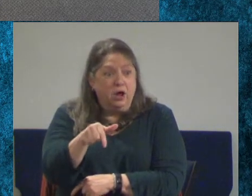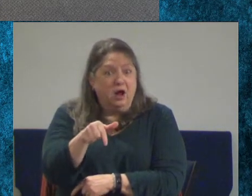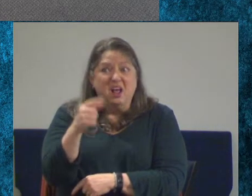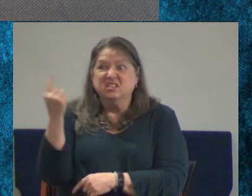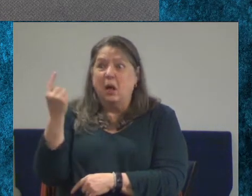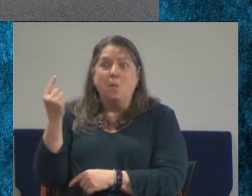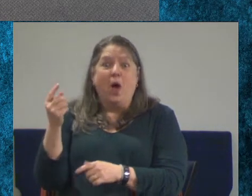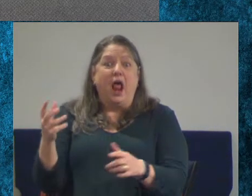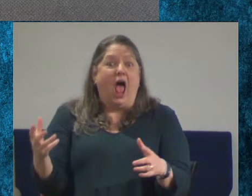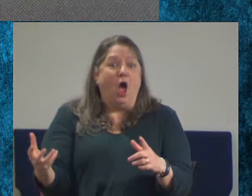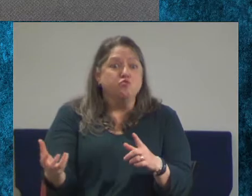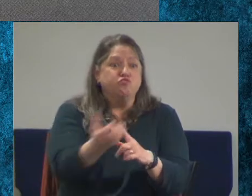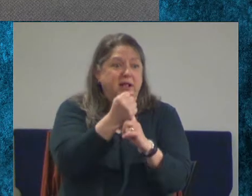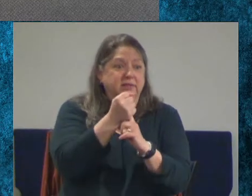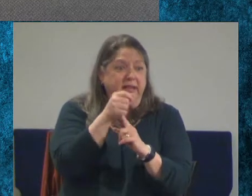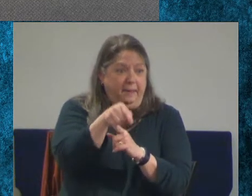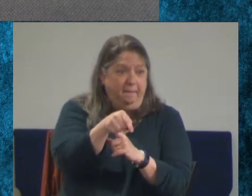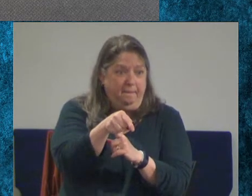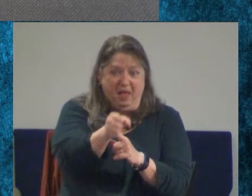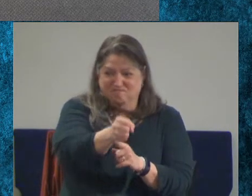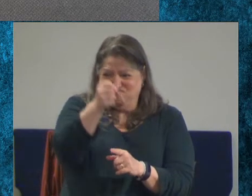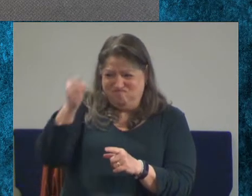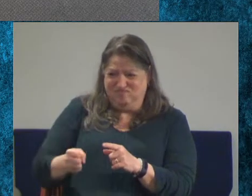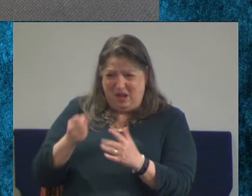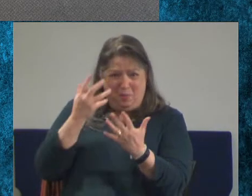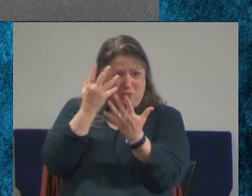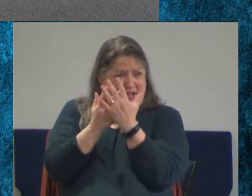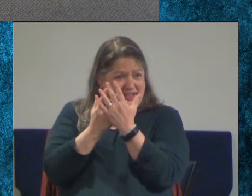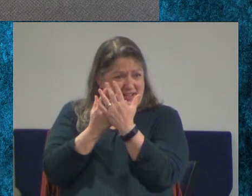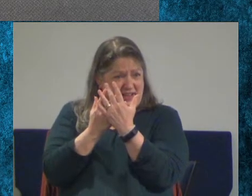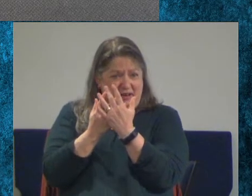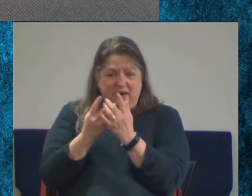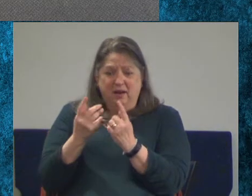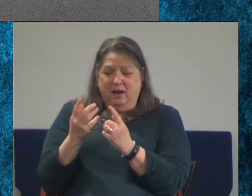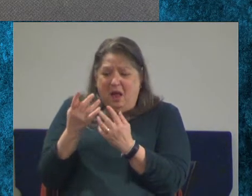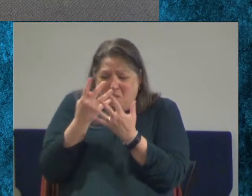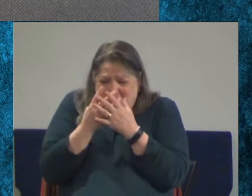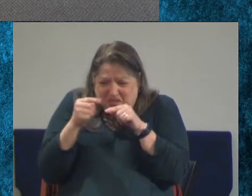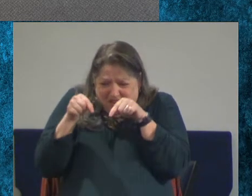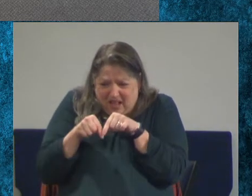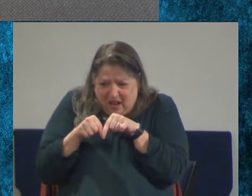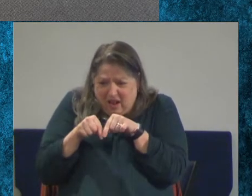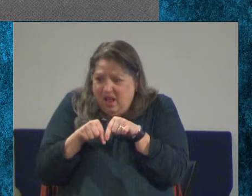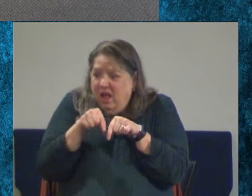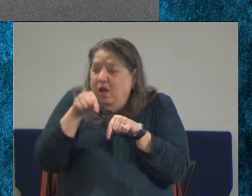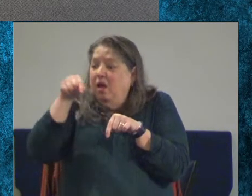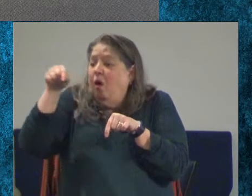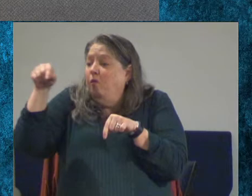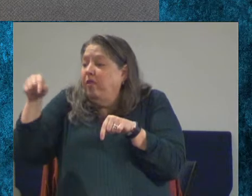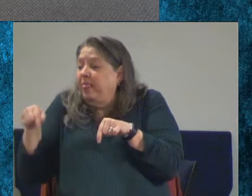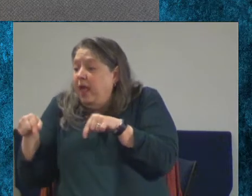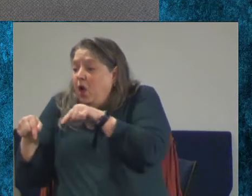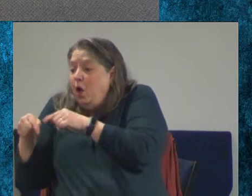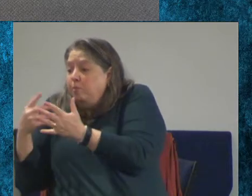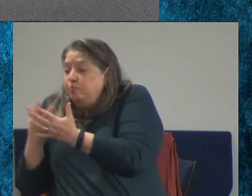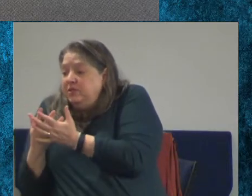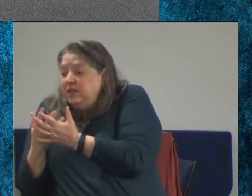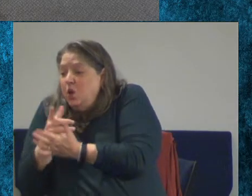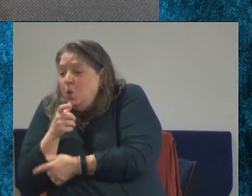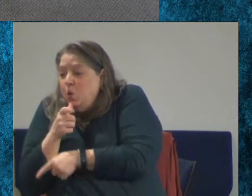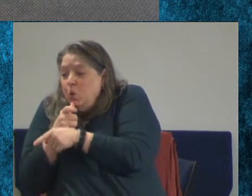prisoner of Paul. And Paul does what Paul does. Paul shares the